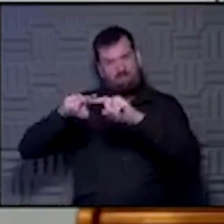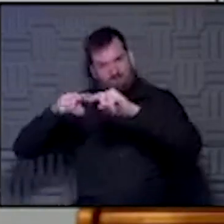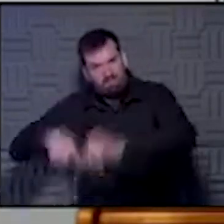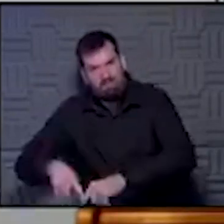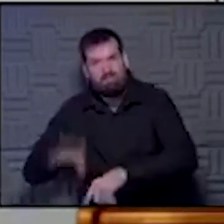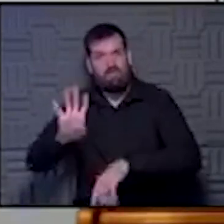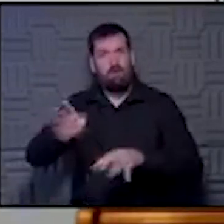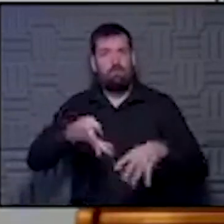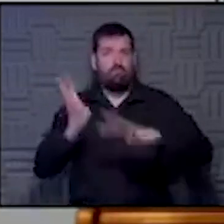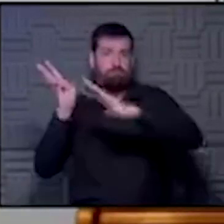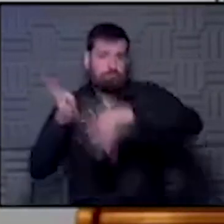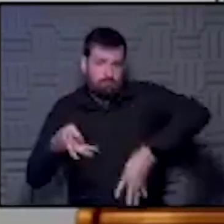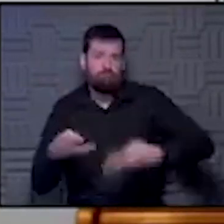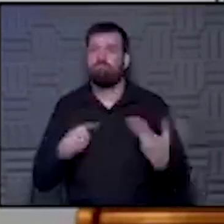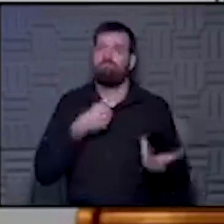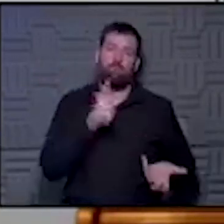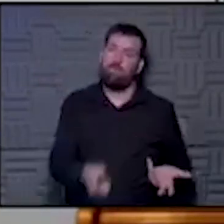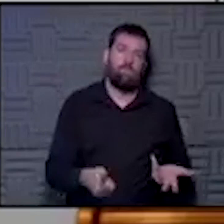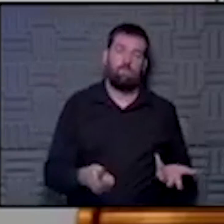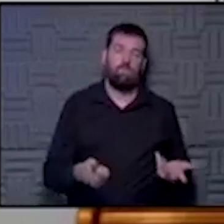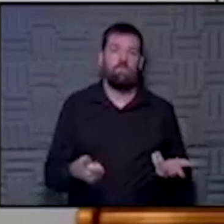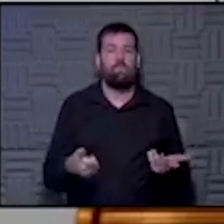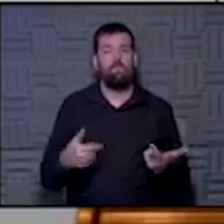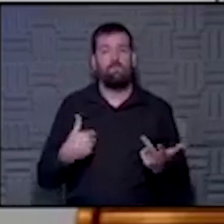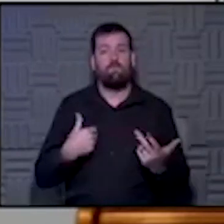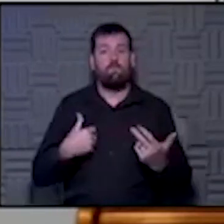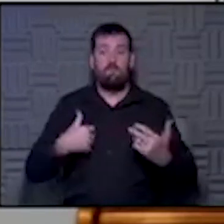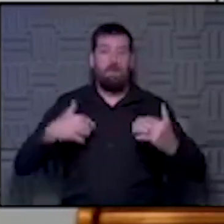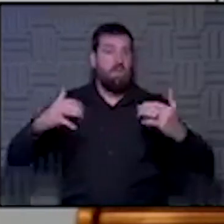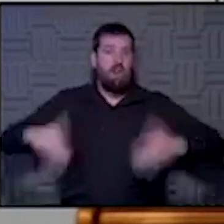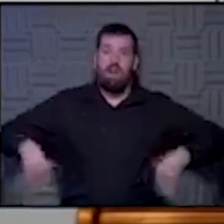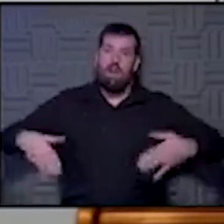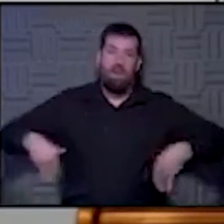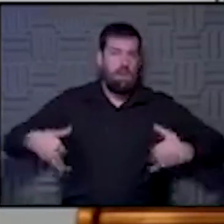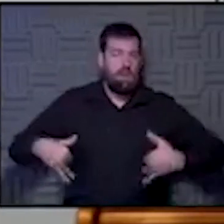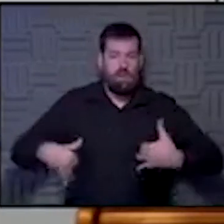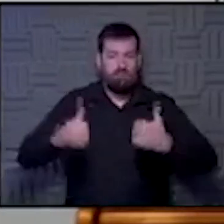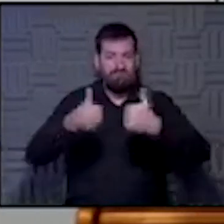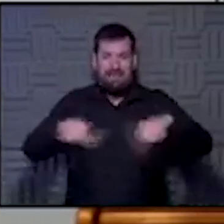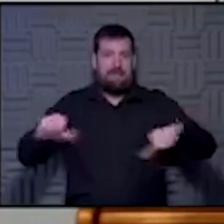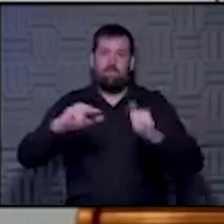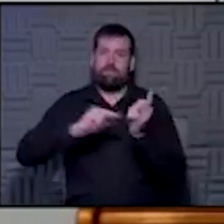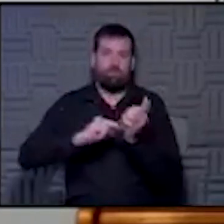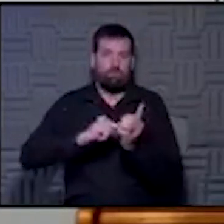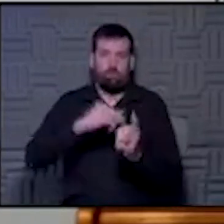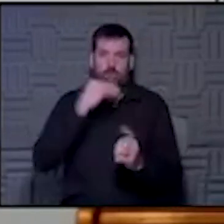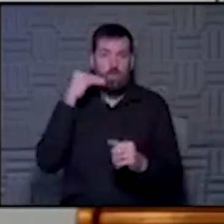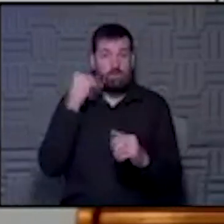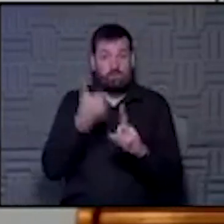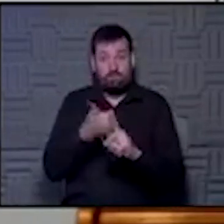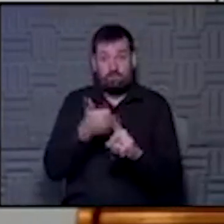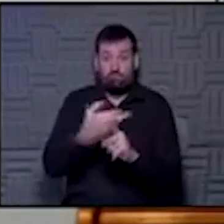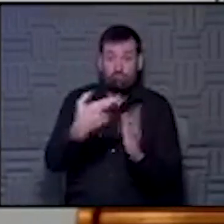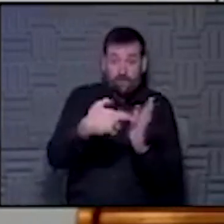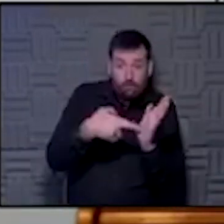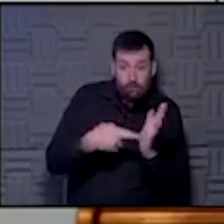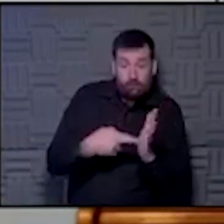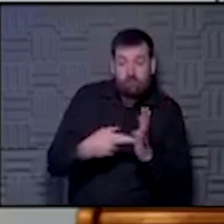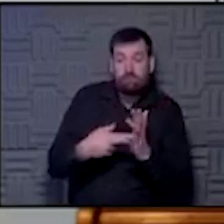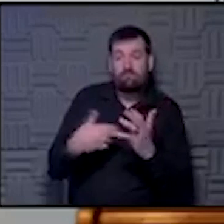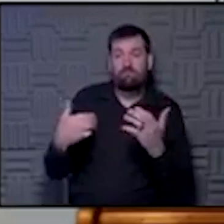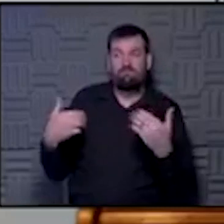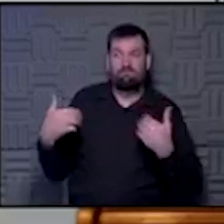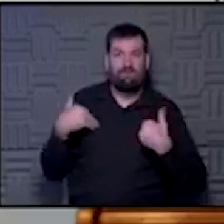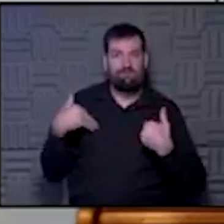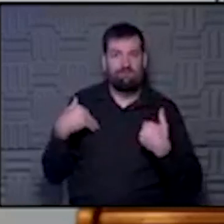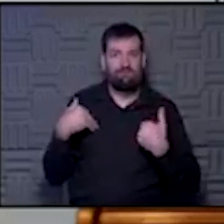the platform that we've chosen. We have not run into any nursing homes or come across any that have registered who've identified broadband